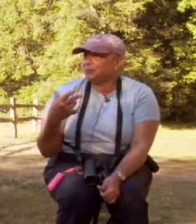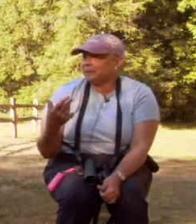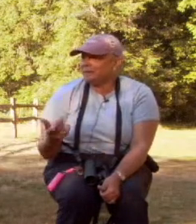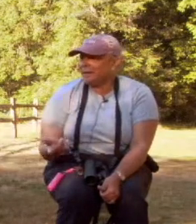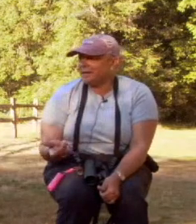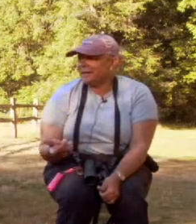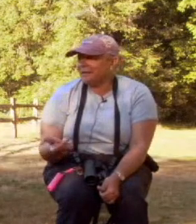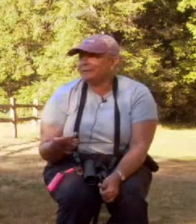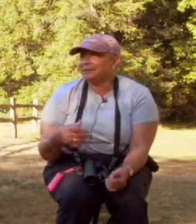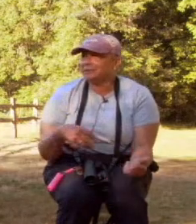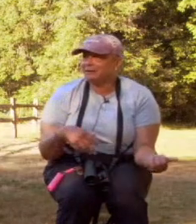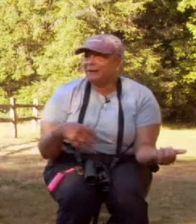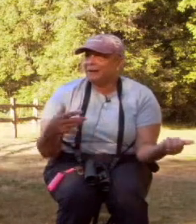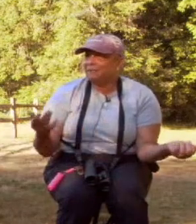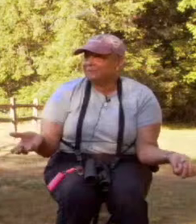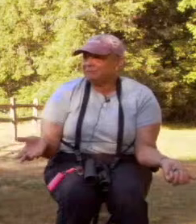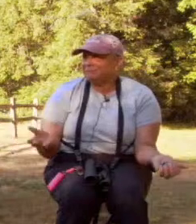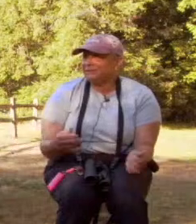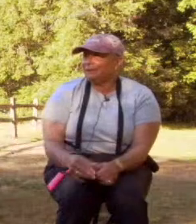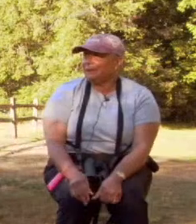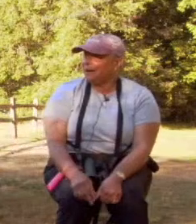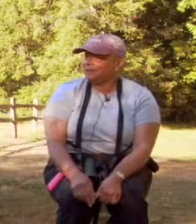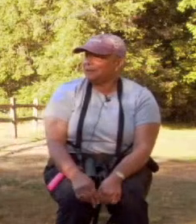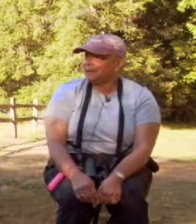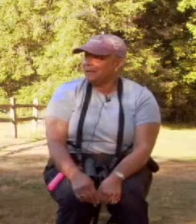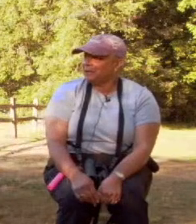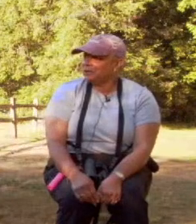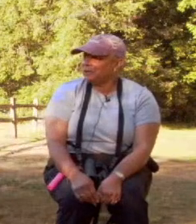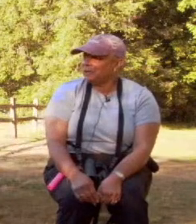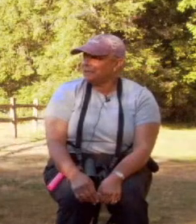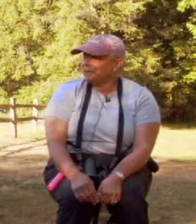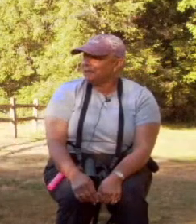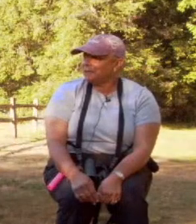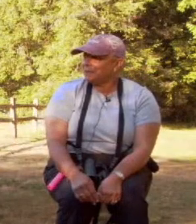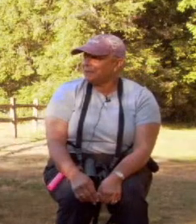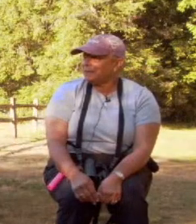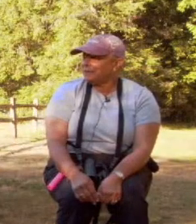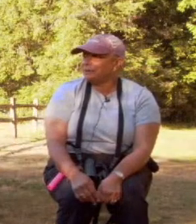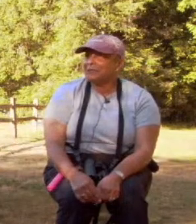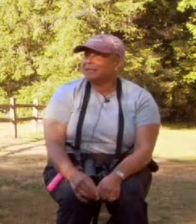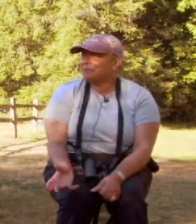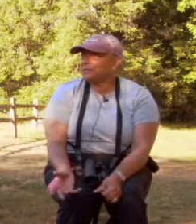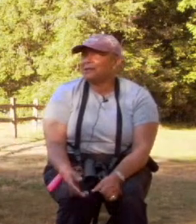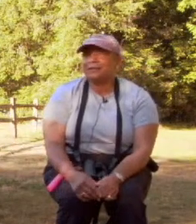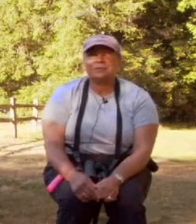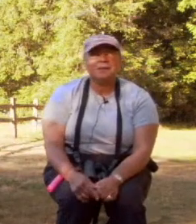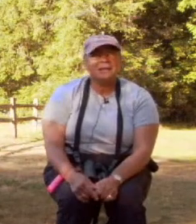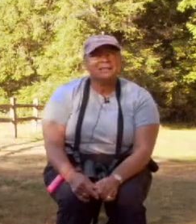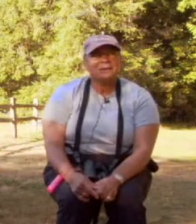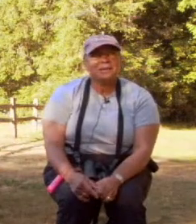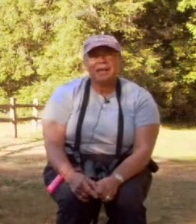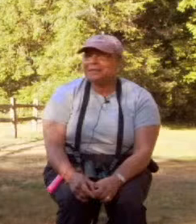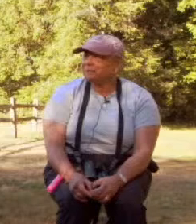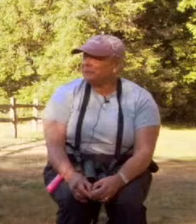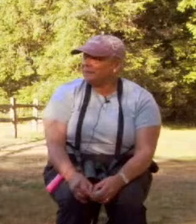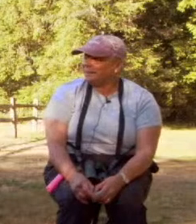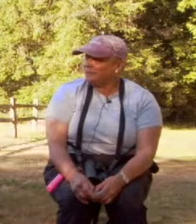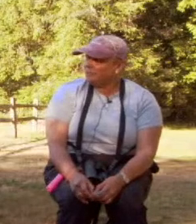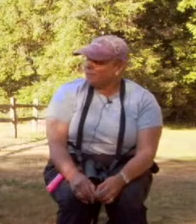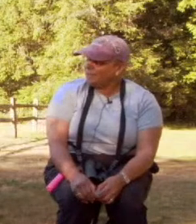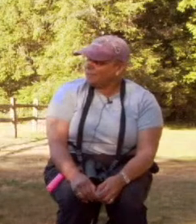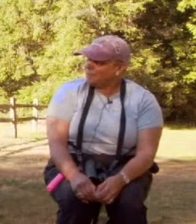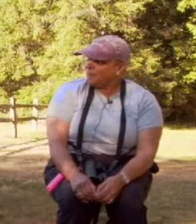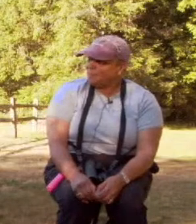I do whatever I can to so that they enjoy the activity as well as I do, as much as I do. So it hasn't been